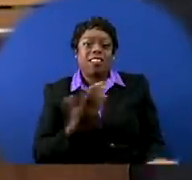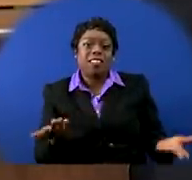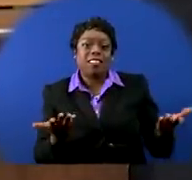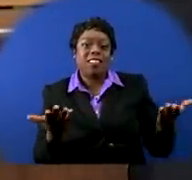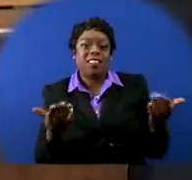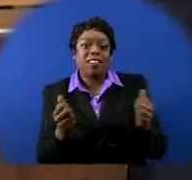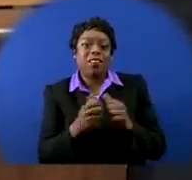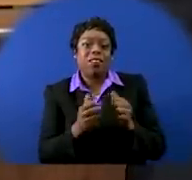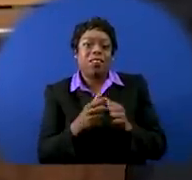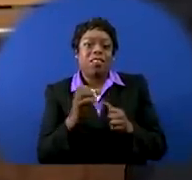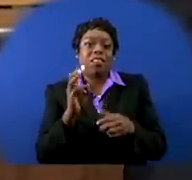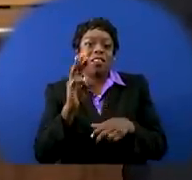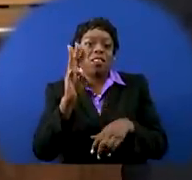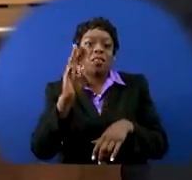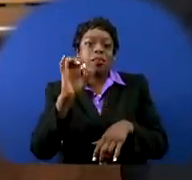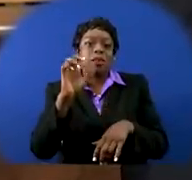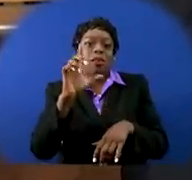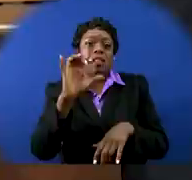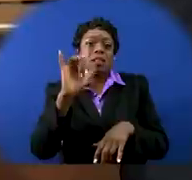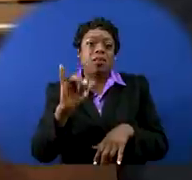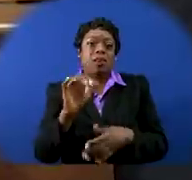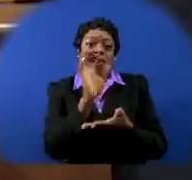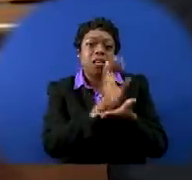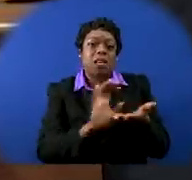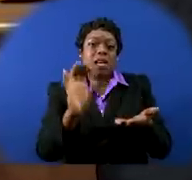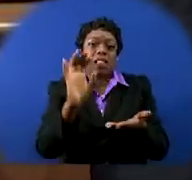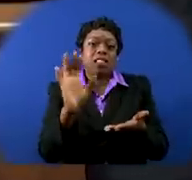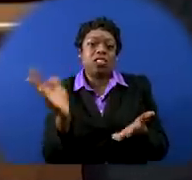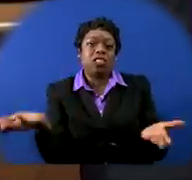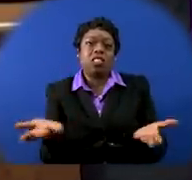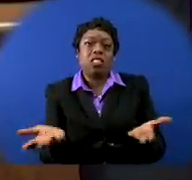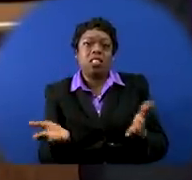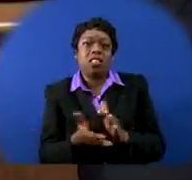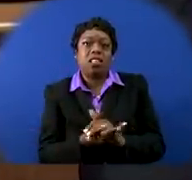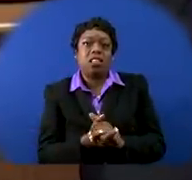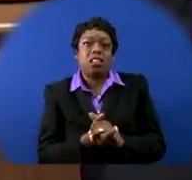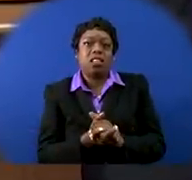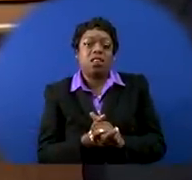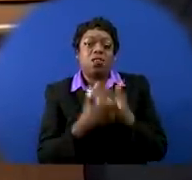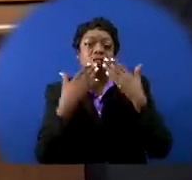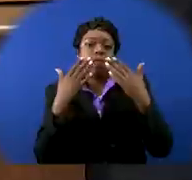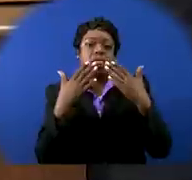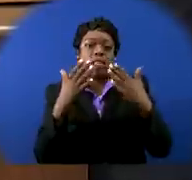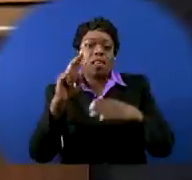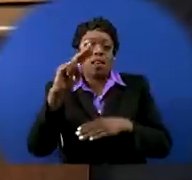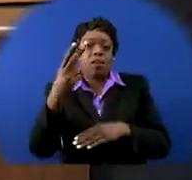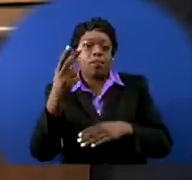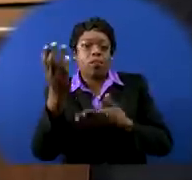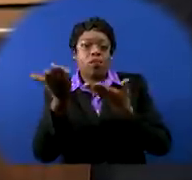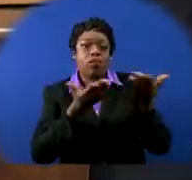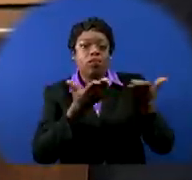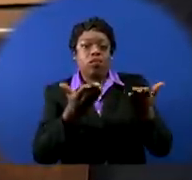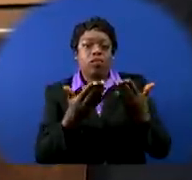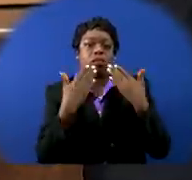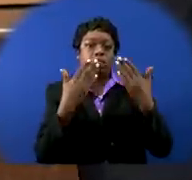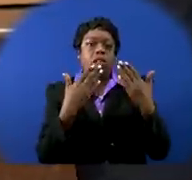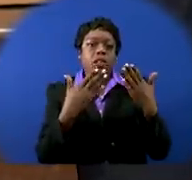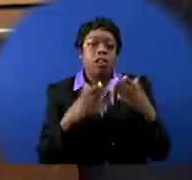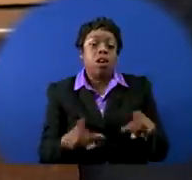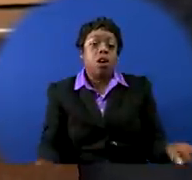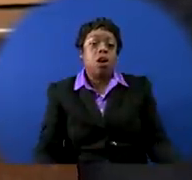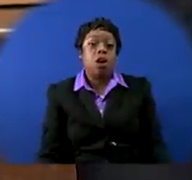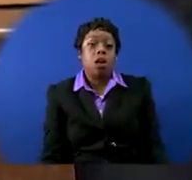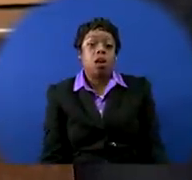today. Praise God for you. Been with us both services today, and we thank God for his presence today. And we thank God